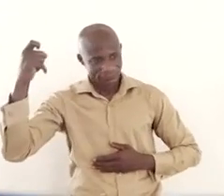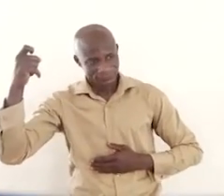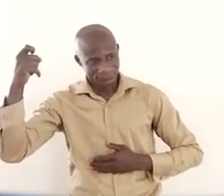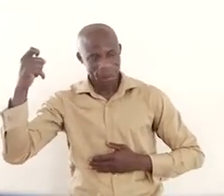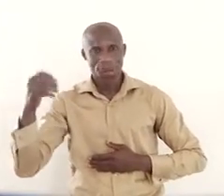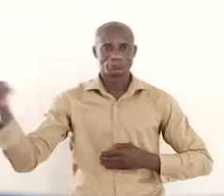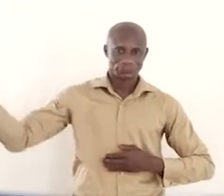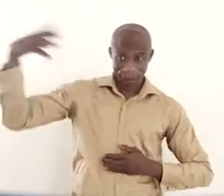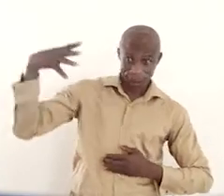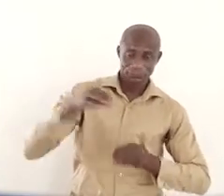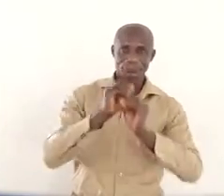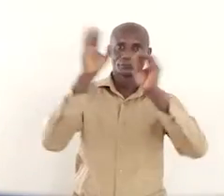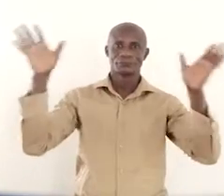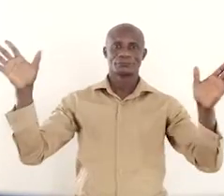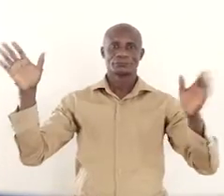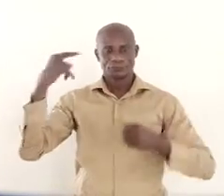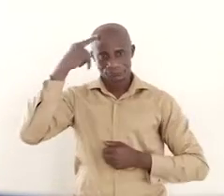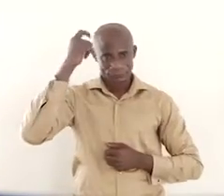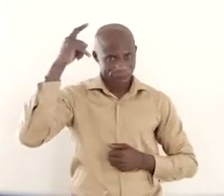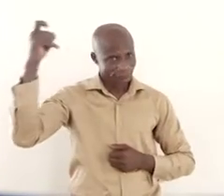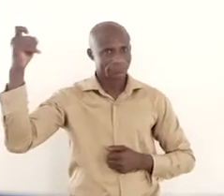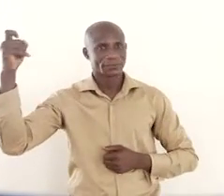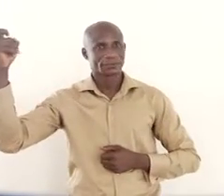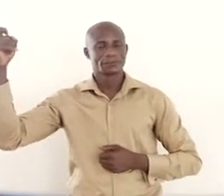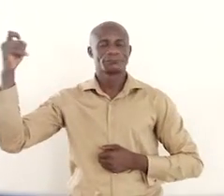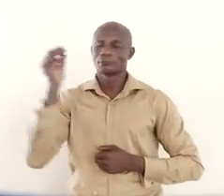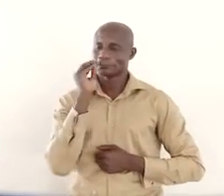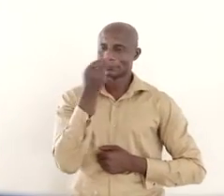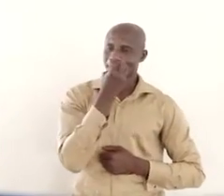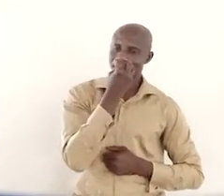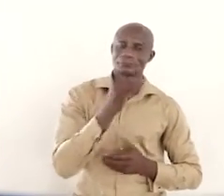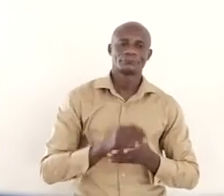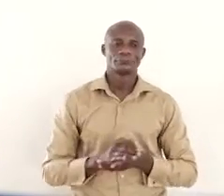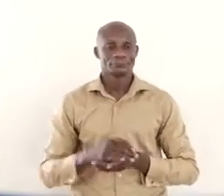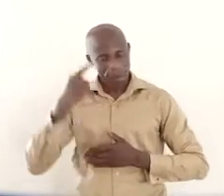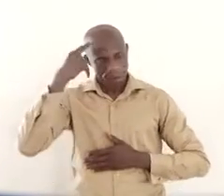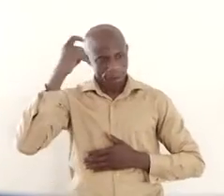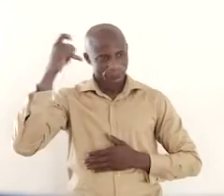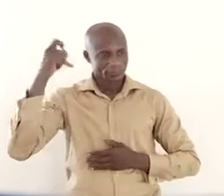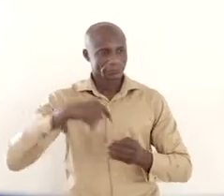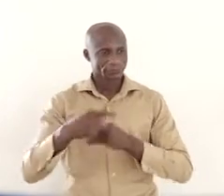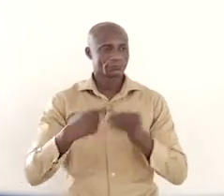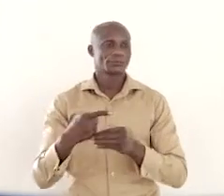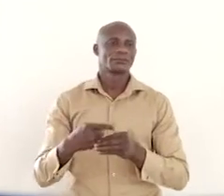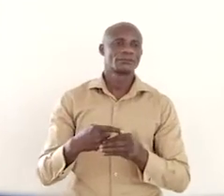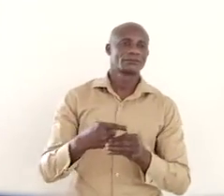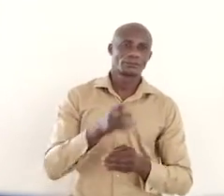about sunshine. Dream about flowers. Dream